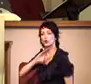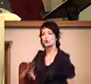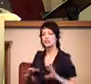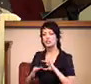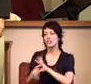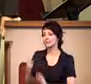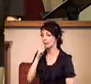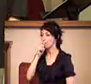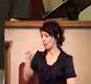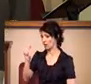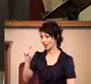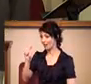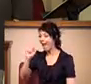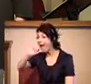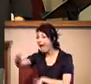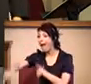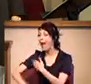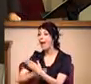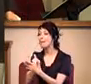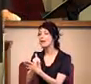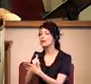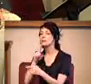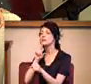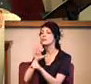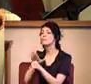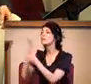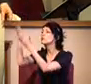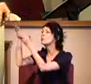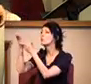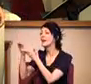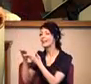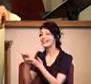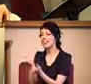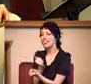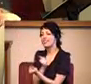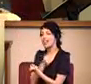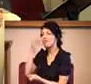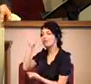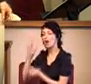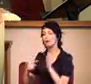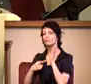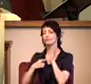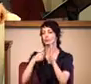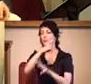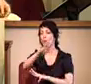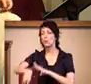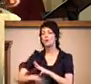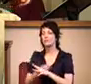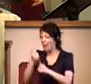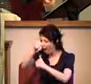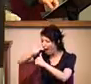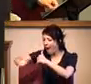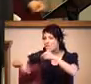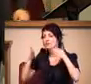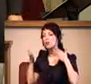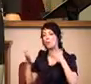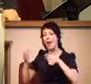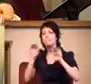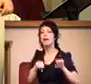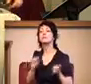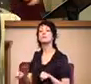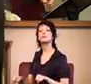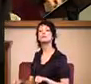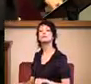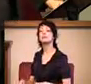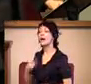We are Christians who are committed to bringing the love of God to the world every way we can. I did say I